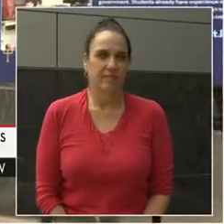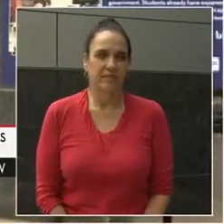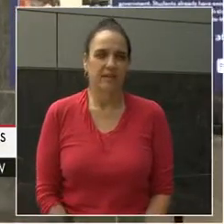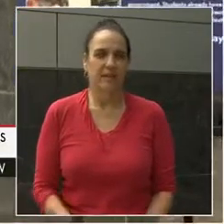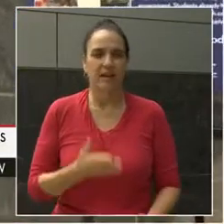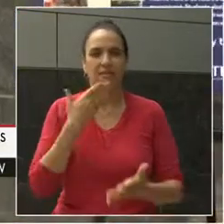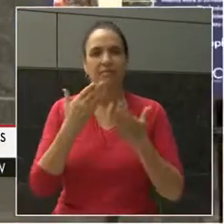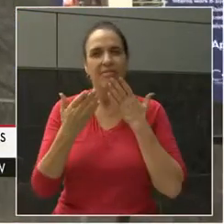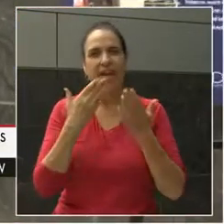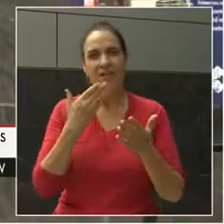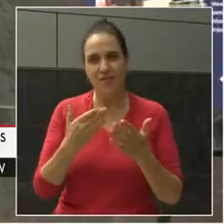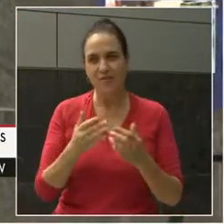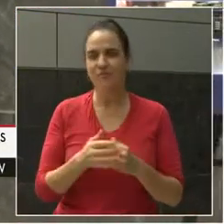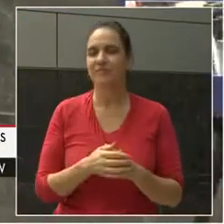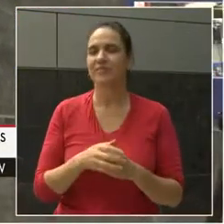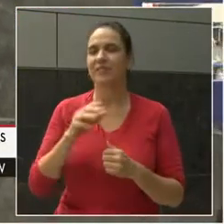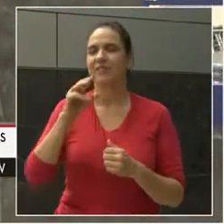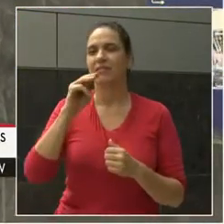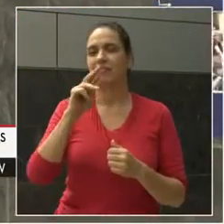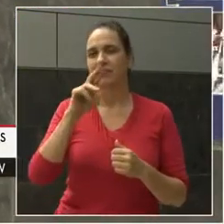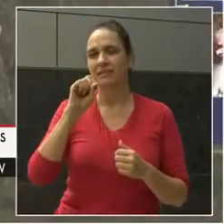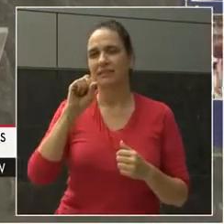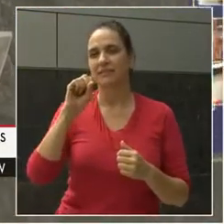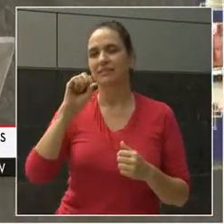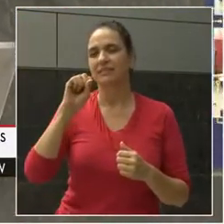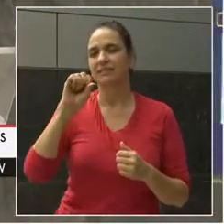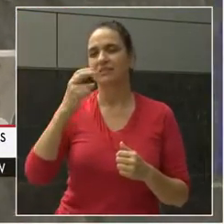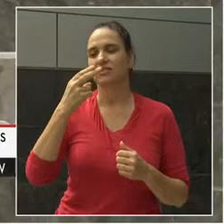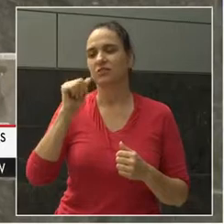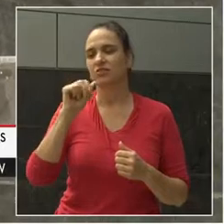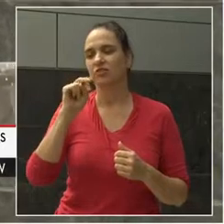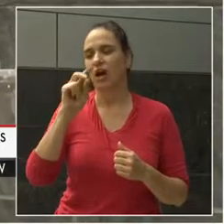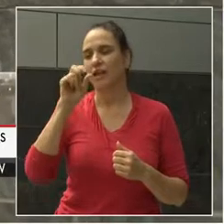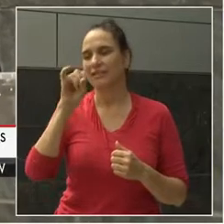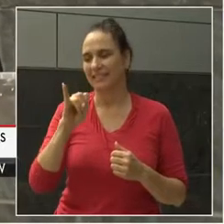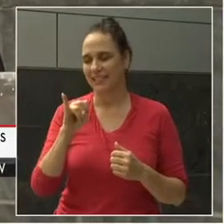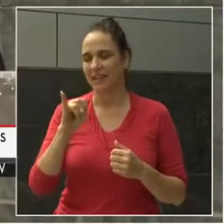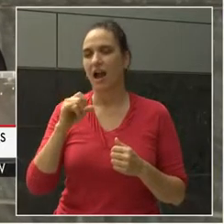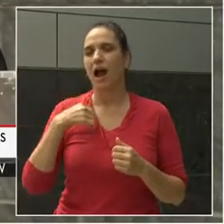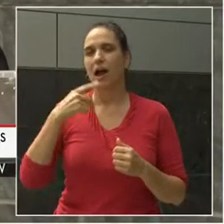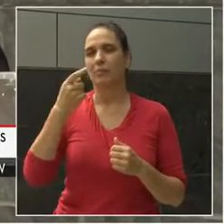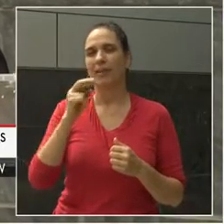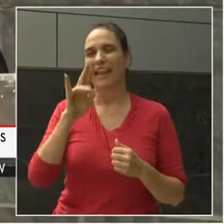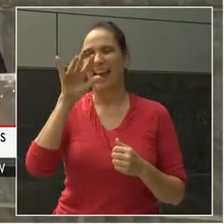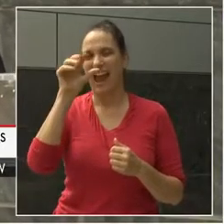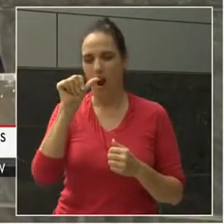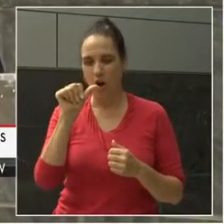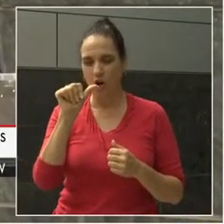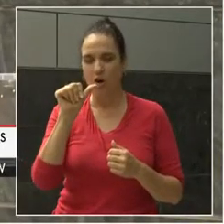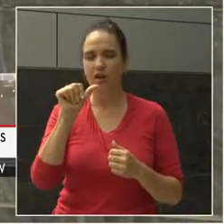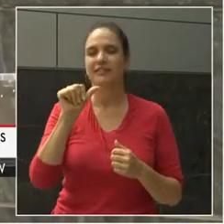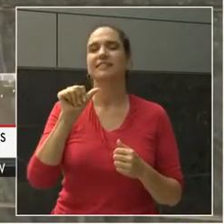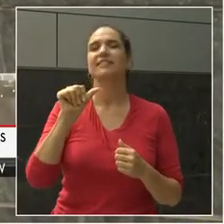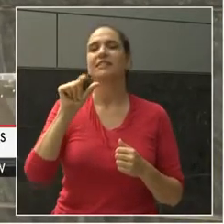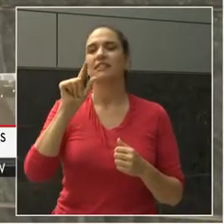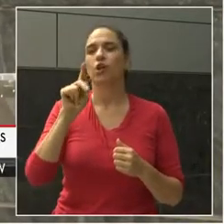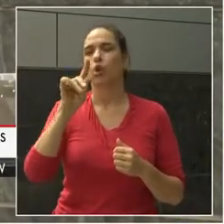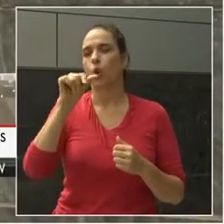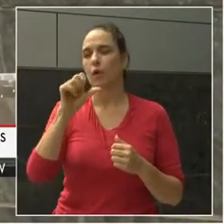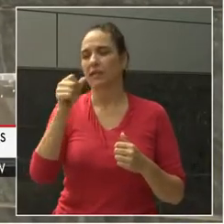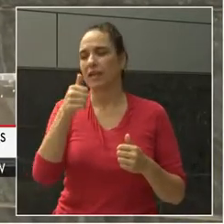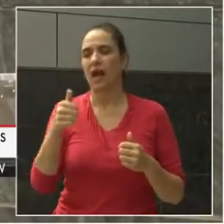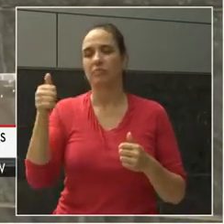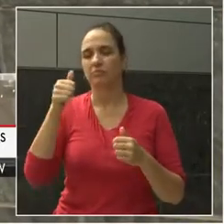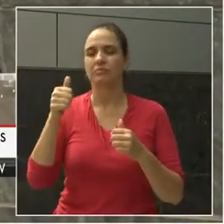Thank you, Ms. Ashanti. My name is Kiara Lucas, and I am a rising senior at Calvin Coolidge Senior High School, and I